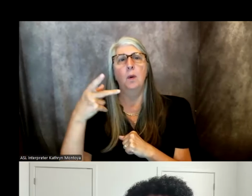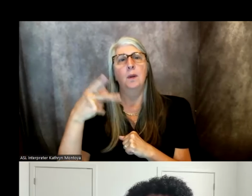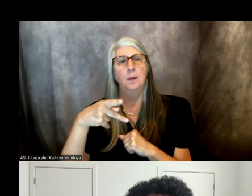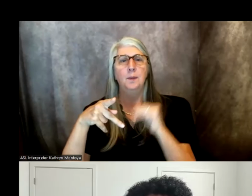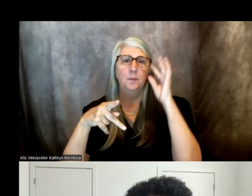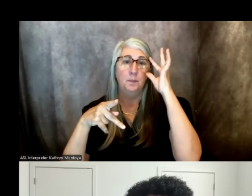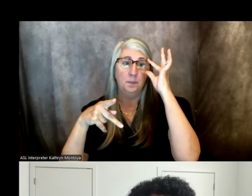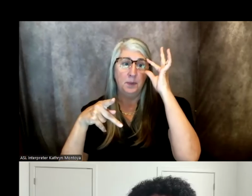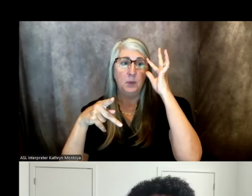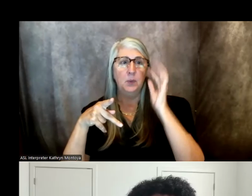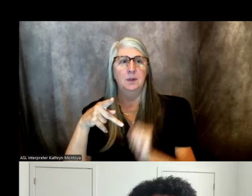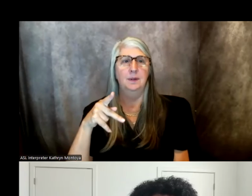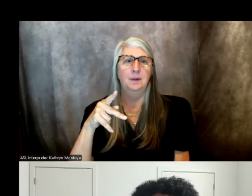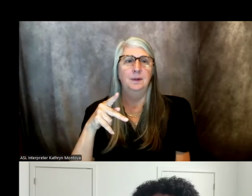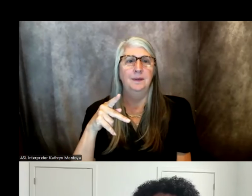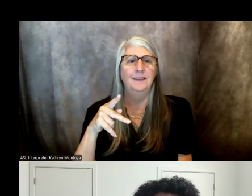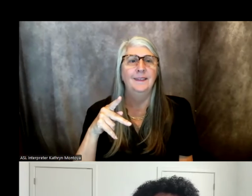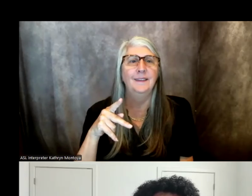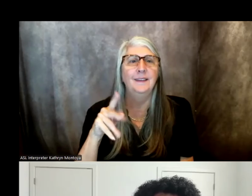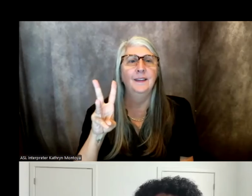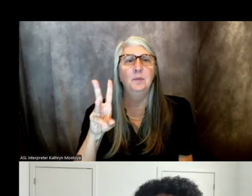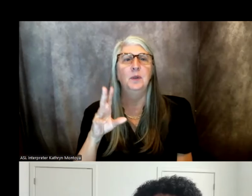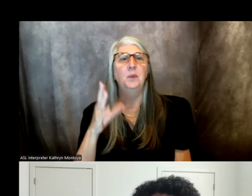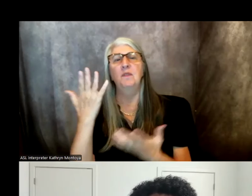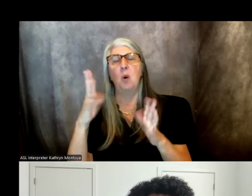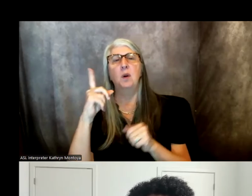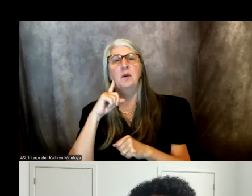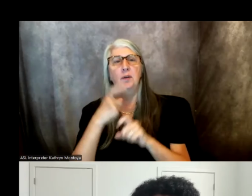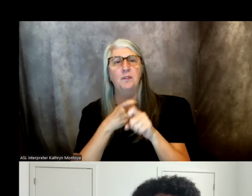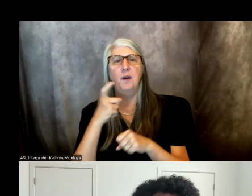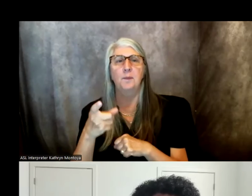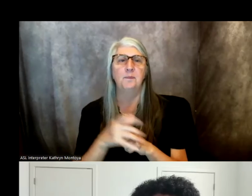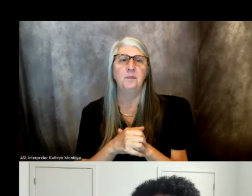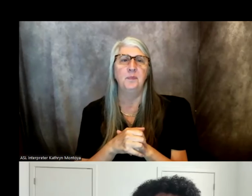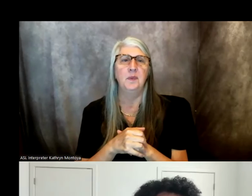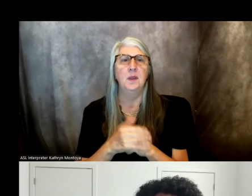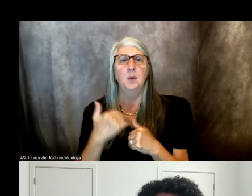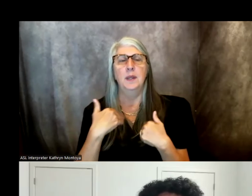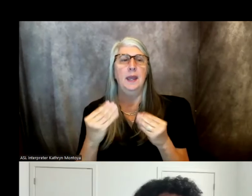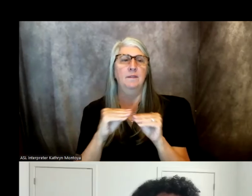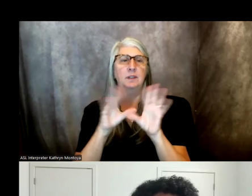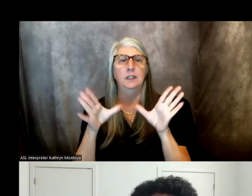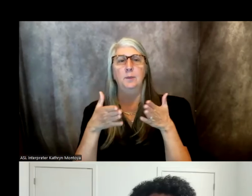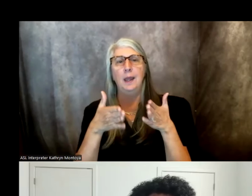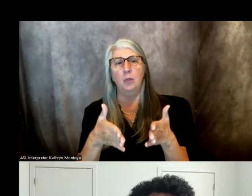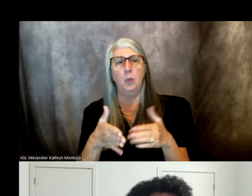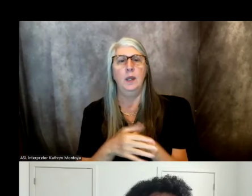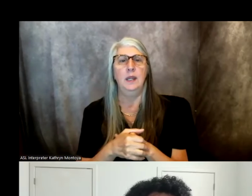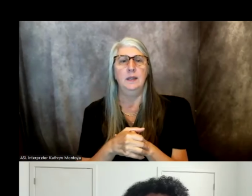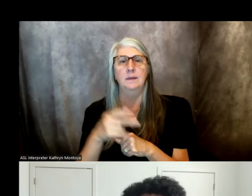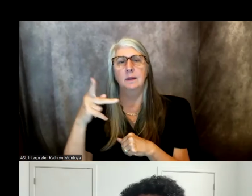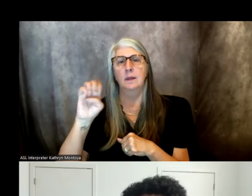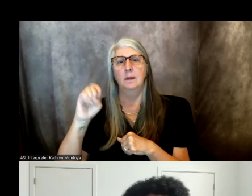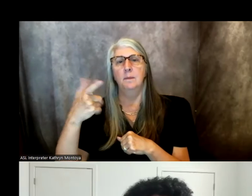pictured here, but appreciate their support for this effort. Alicia and I represent for Clear Pathways, an initiative of the PEGS Foundation.